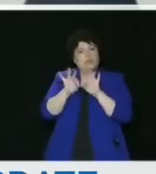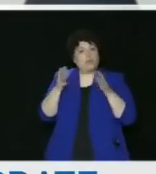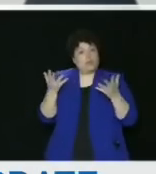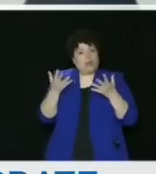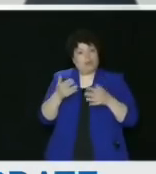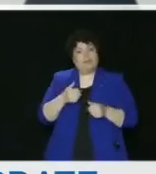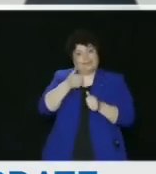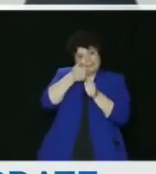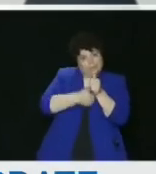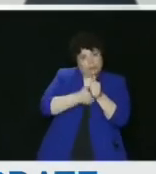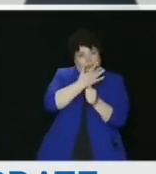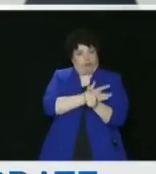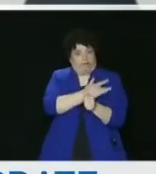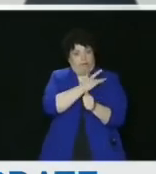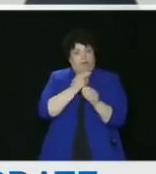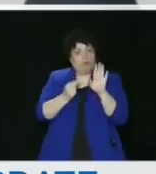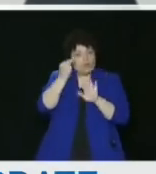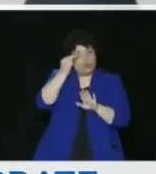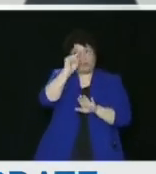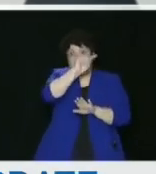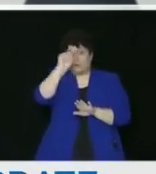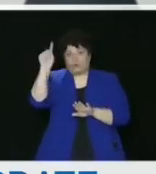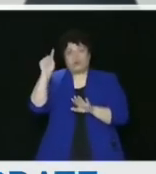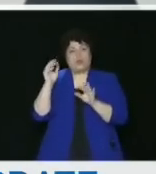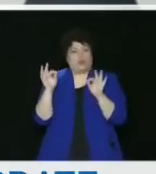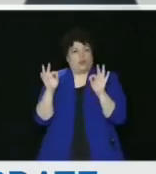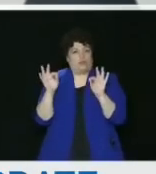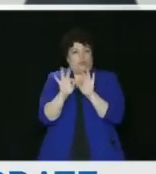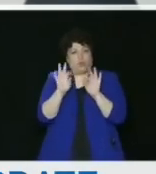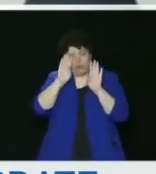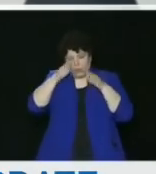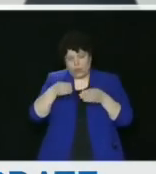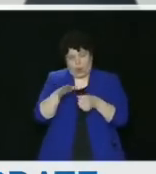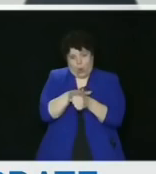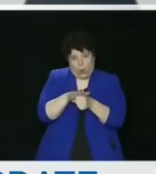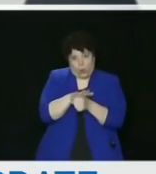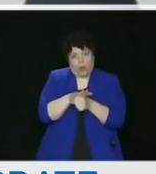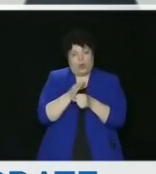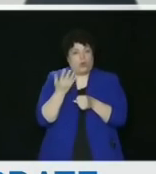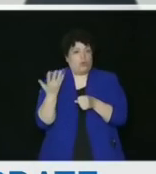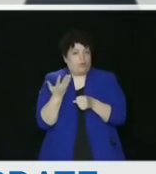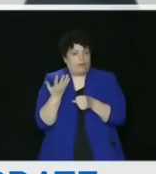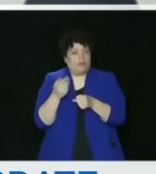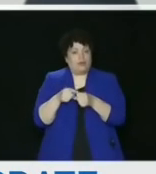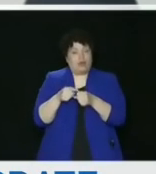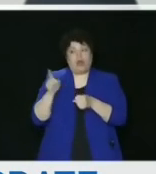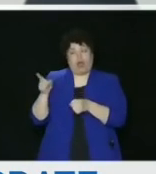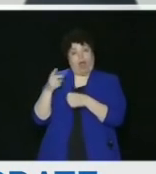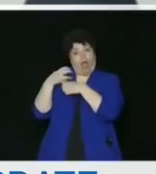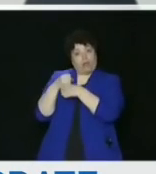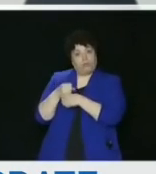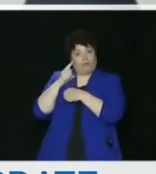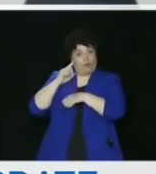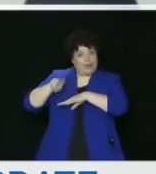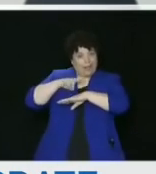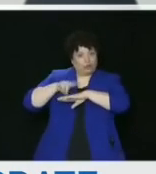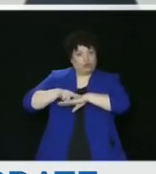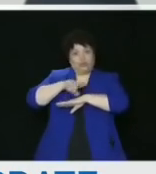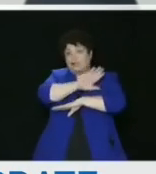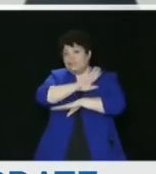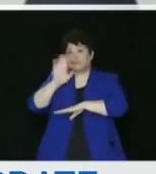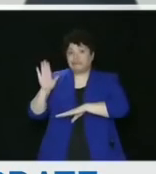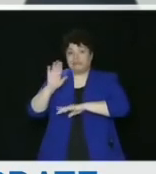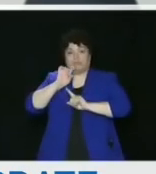in the provinces and territories, and even at the local scale. If we're talking about the national level,